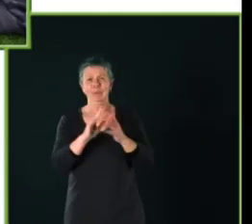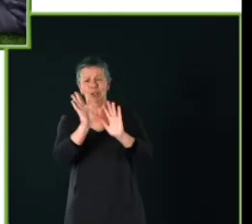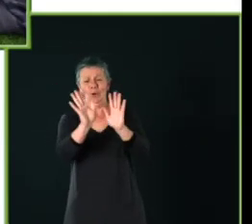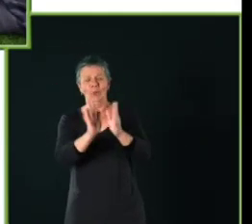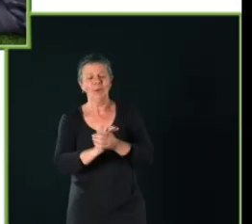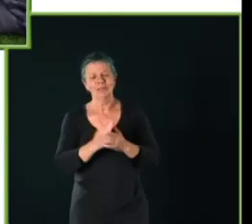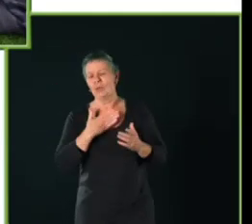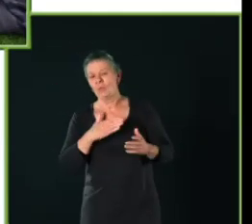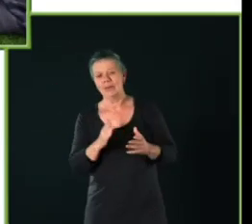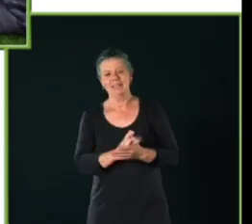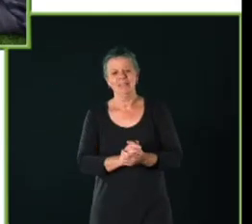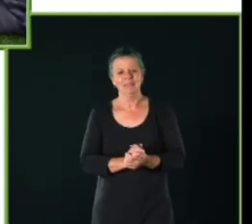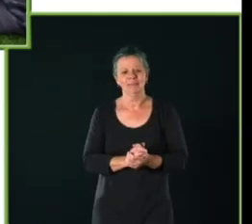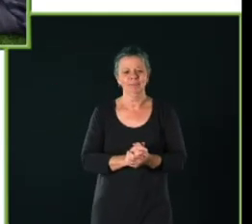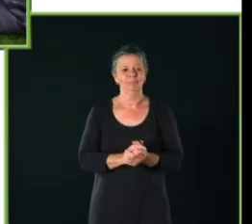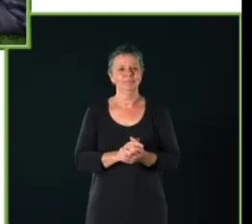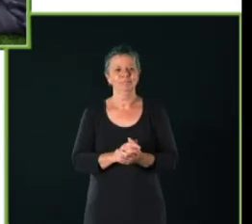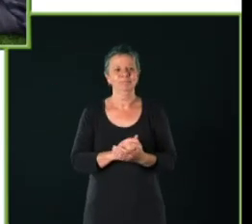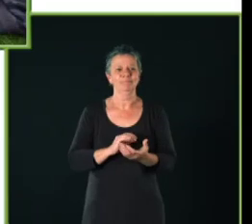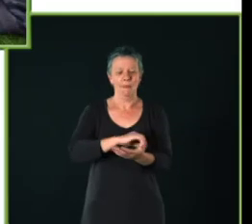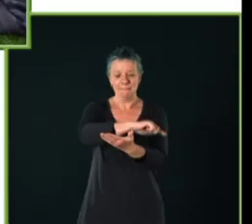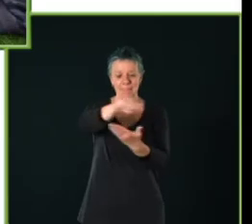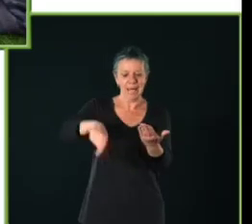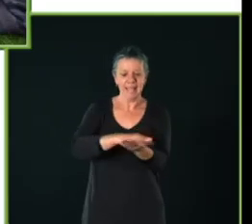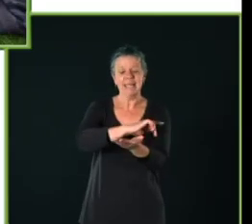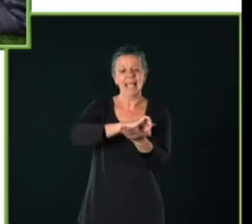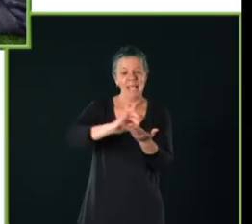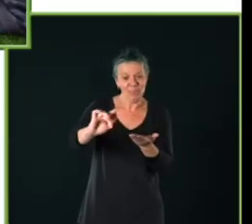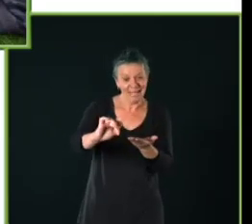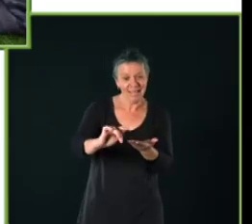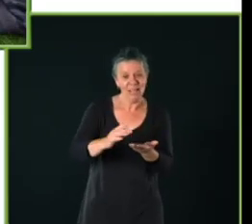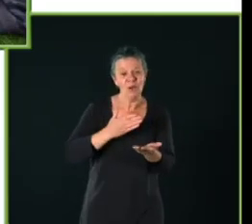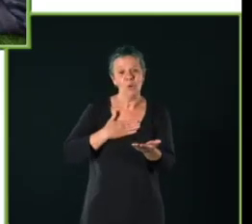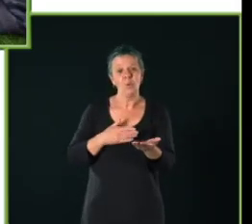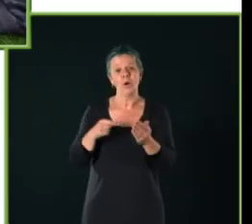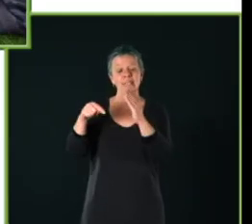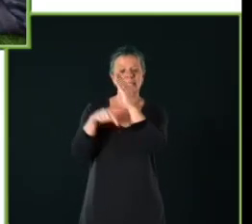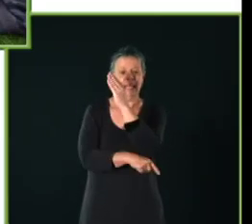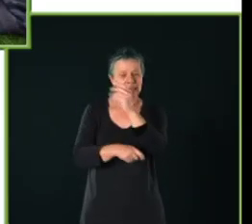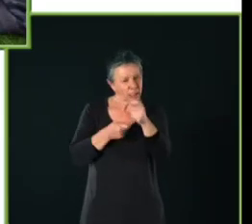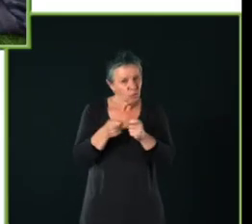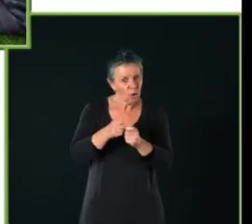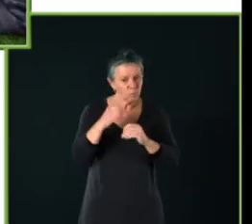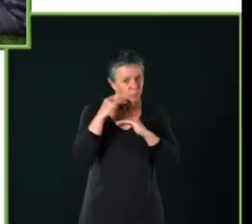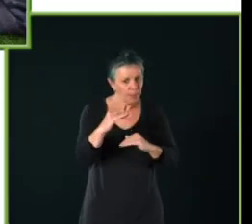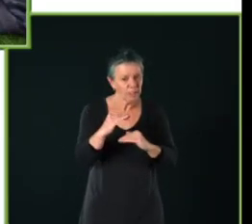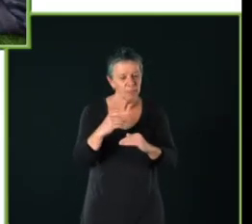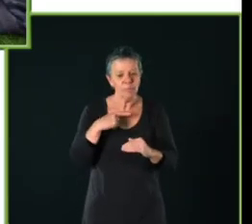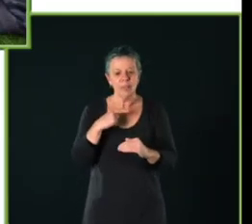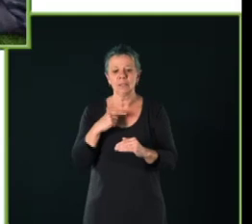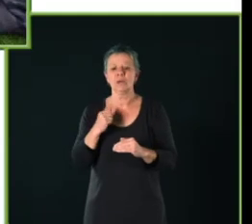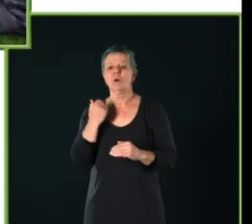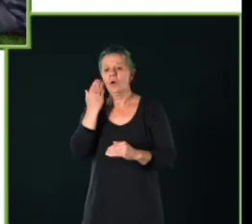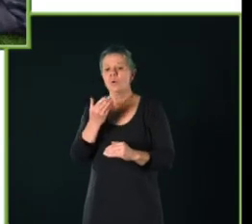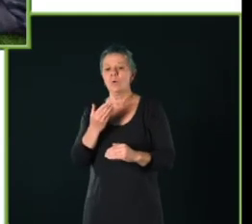our debts lying on their plates. Make sure that our debt is well controlled, because there's always things to do for these people when they